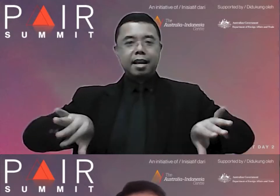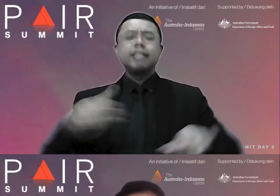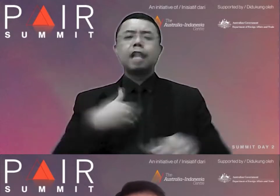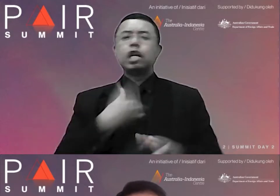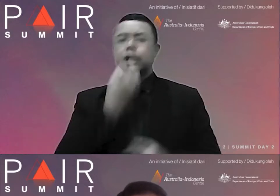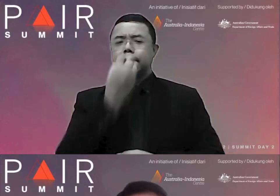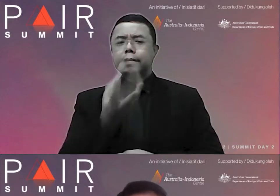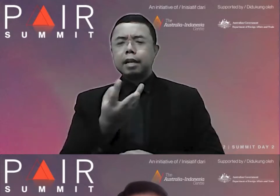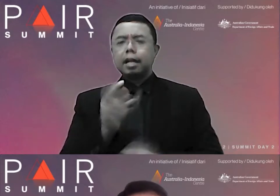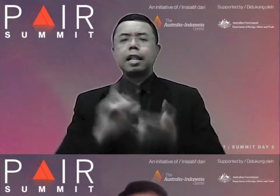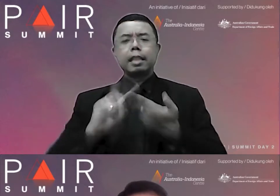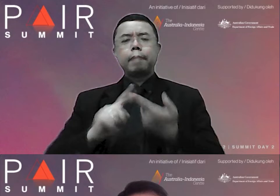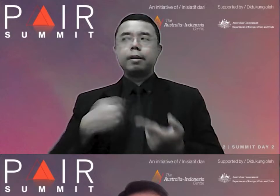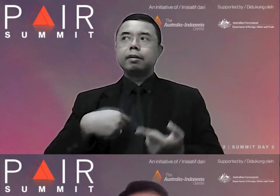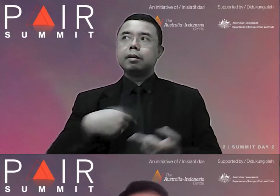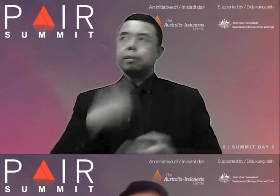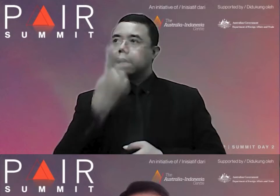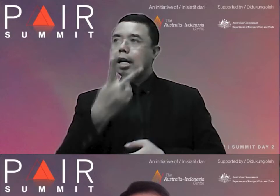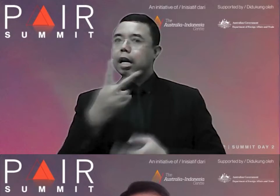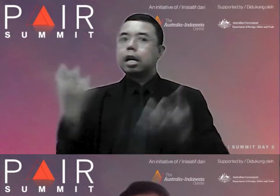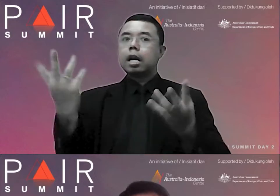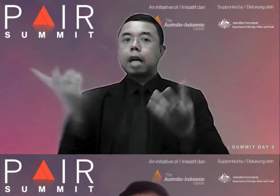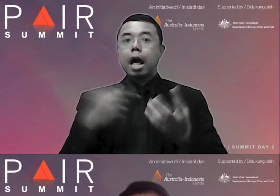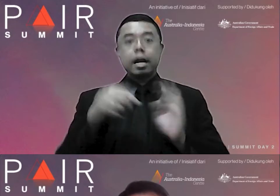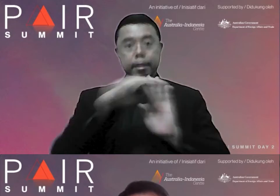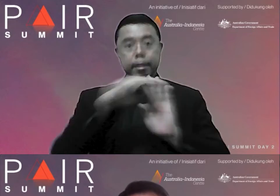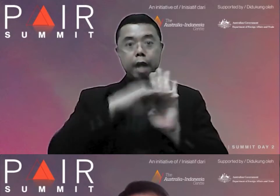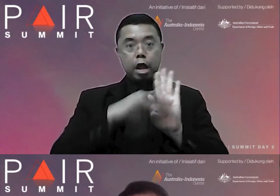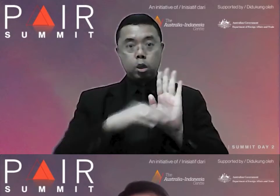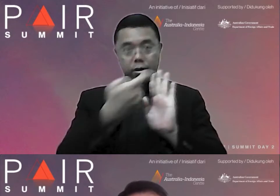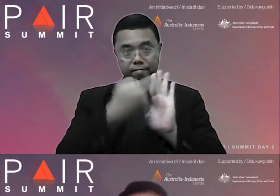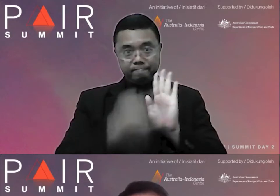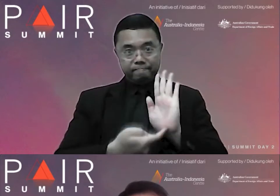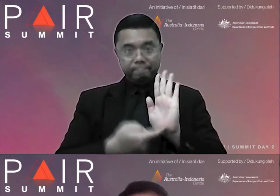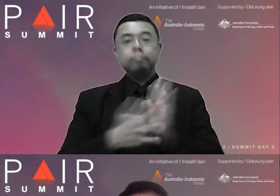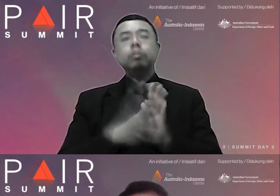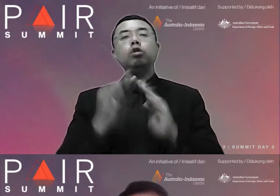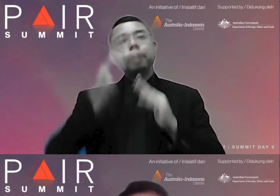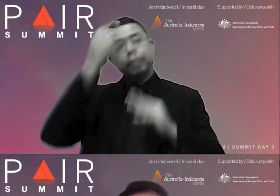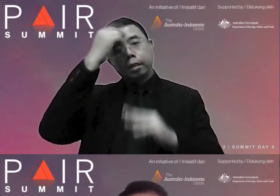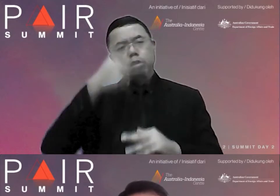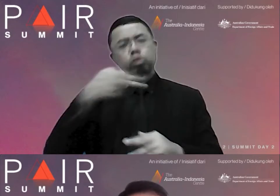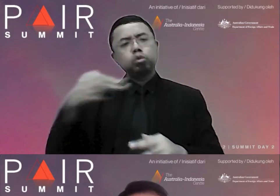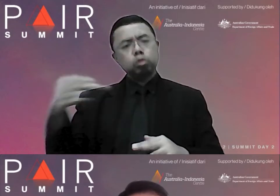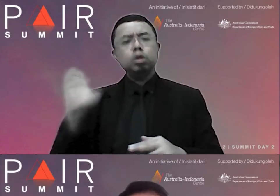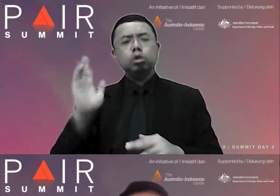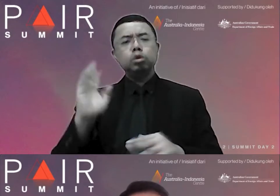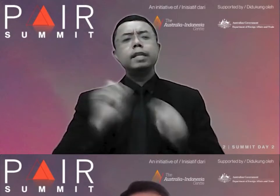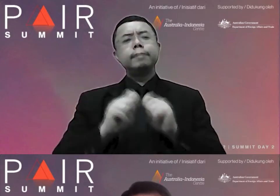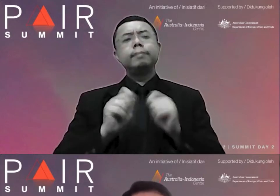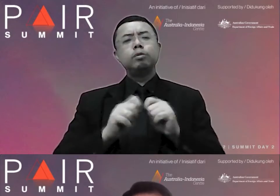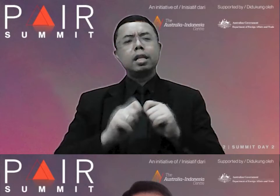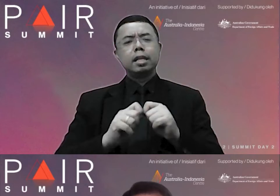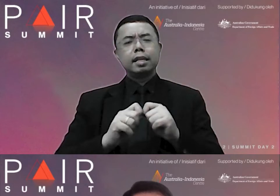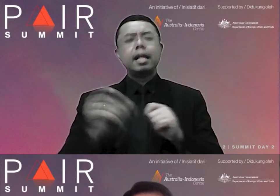level, Indonesian hospital has established an adequate policy and guidelines.